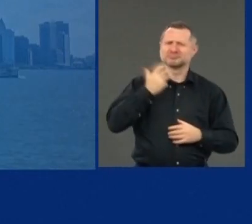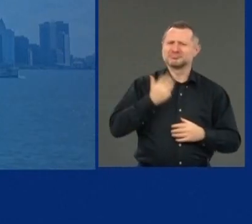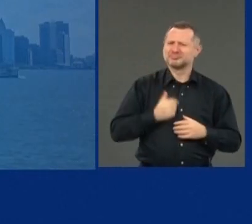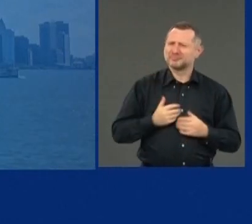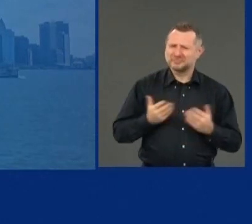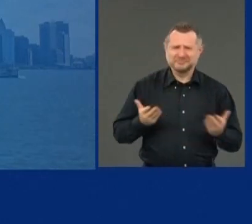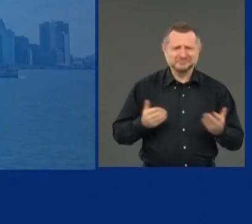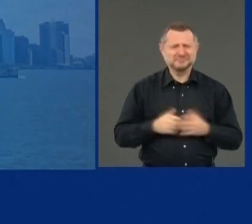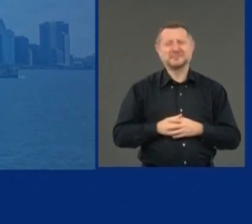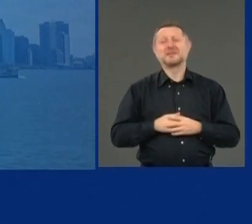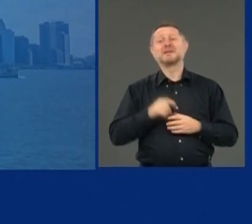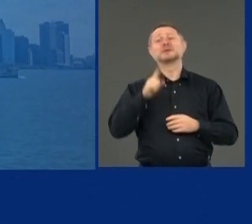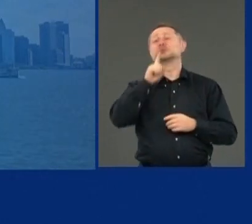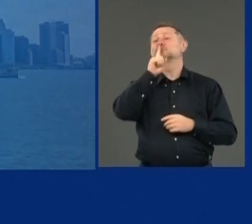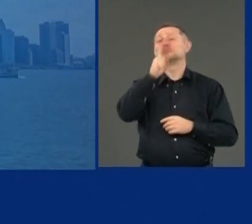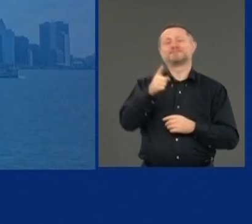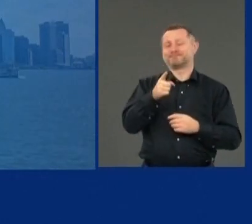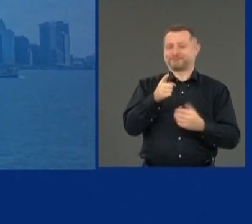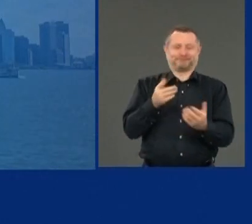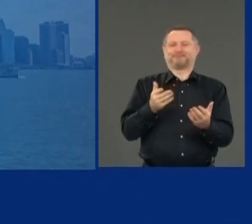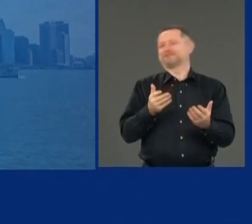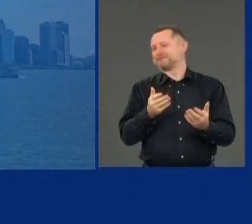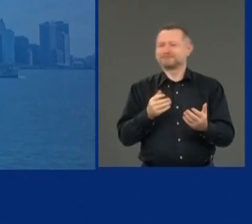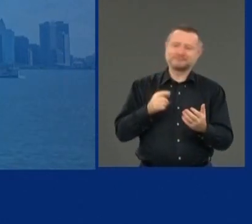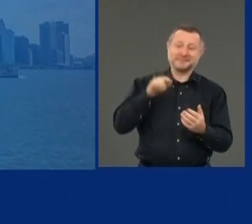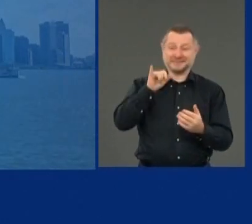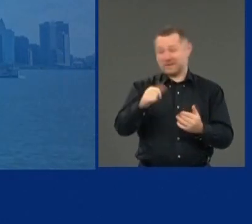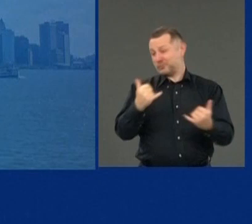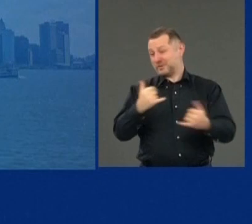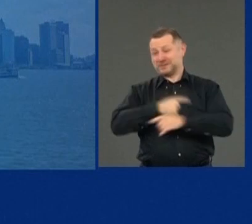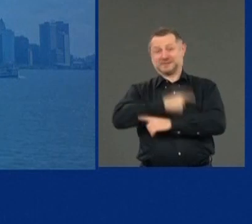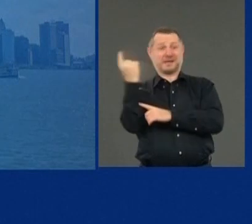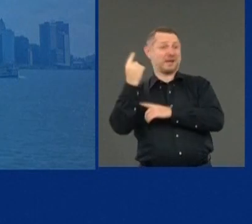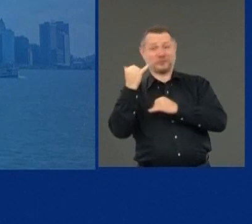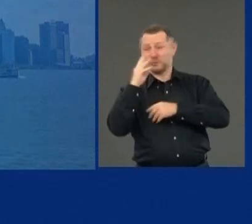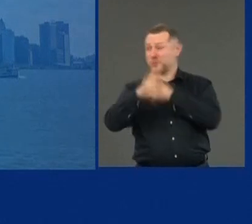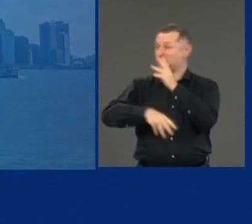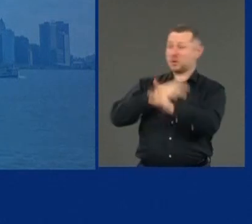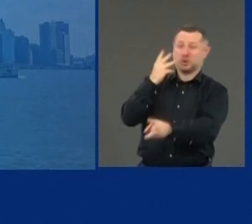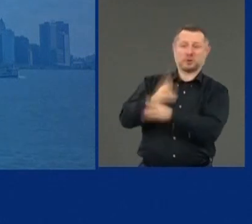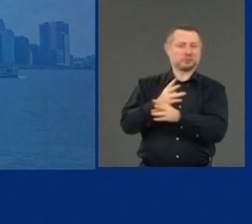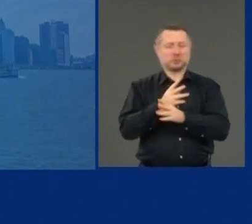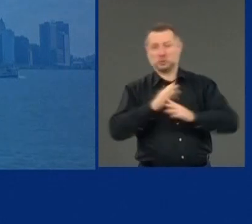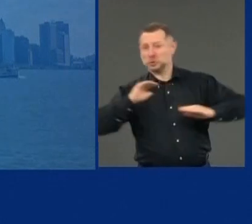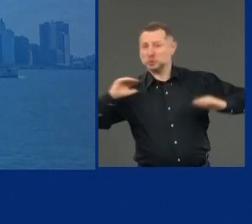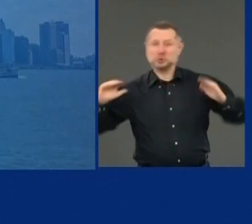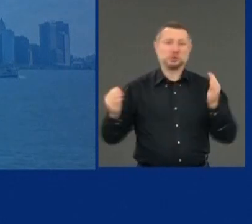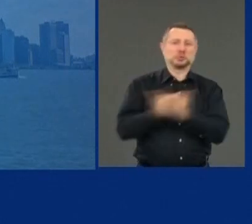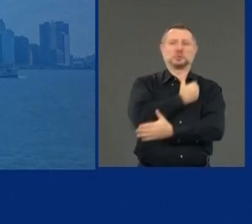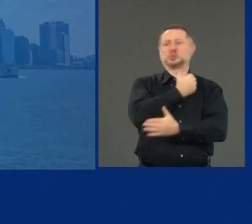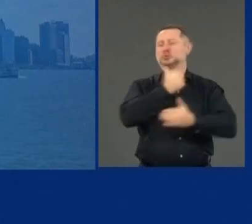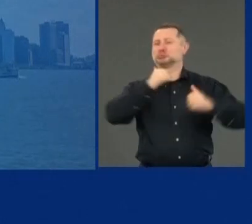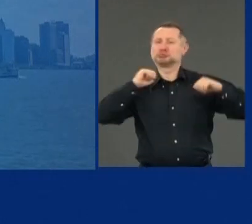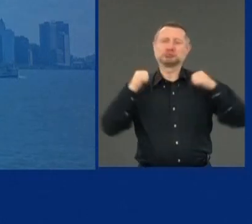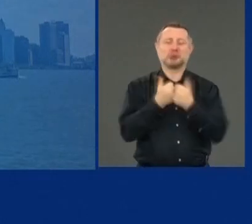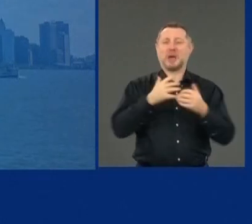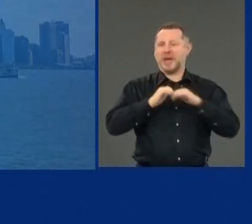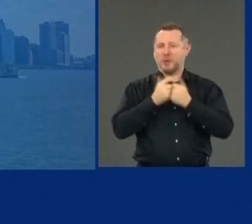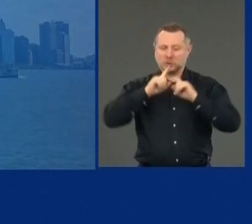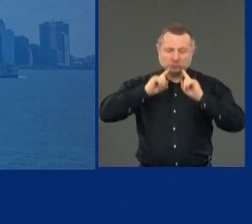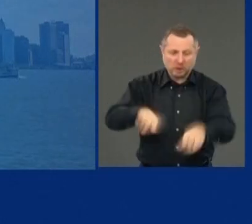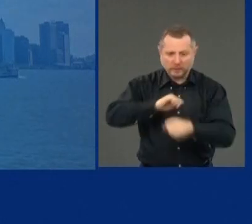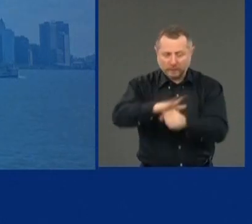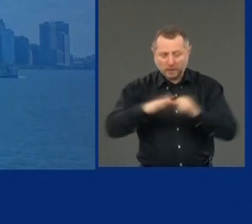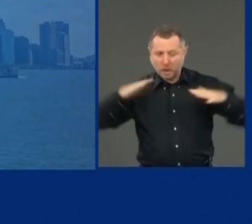for a whole modern-day governmental and societal response.